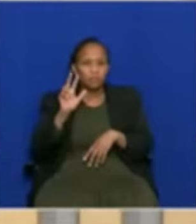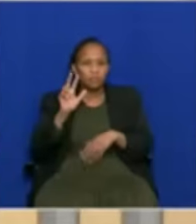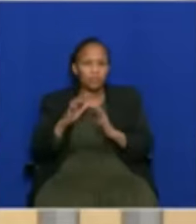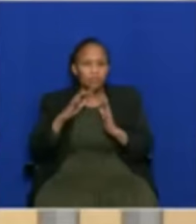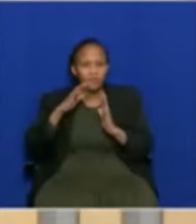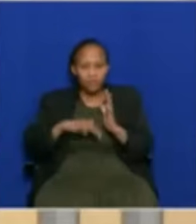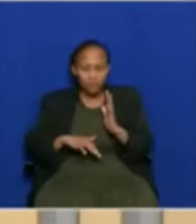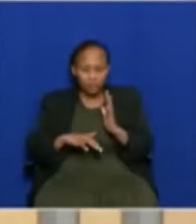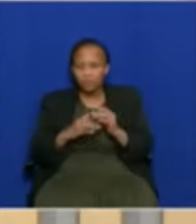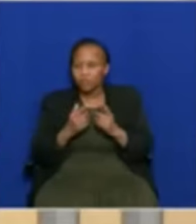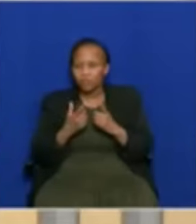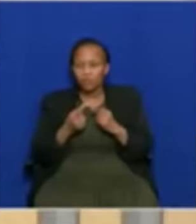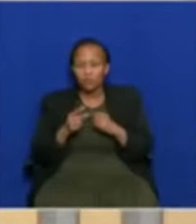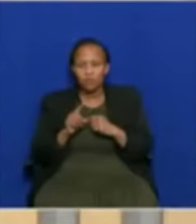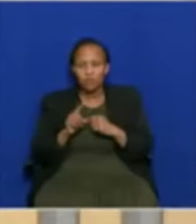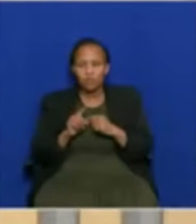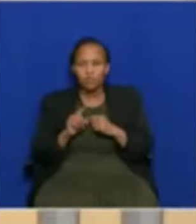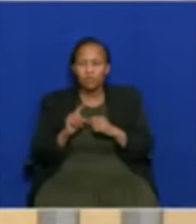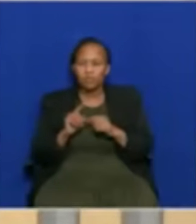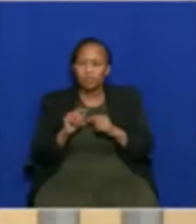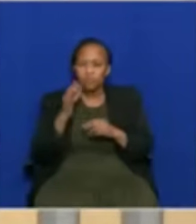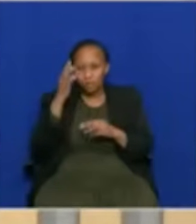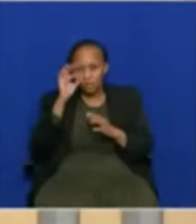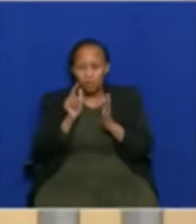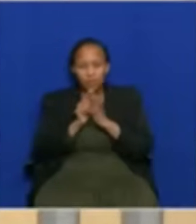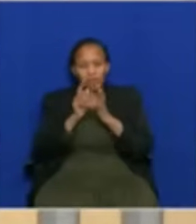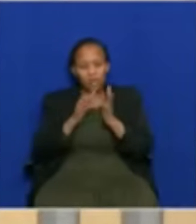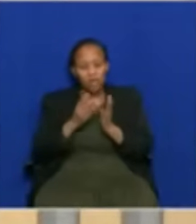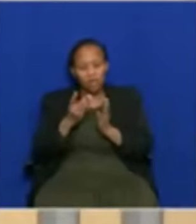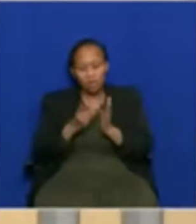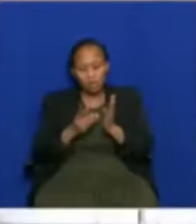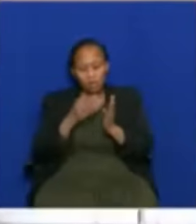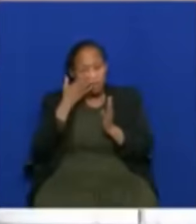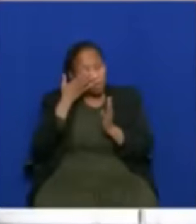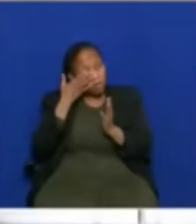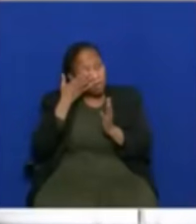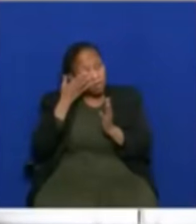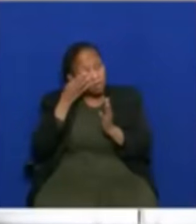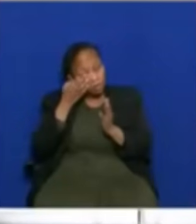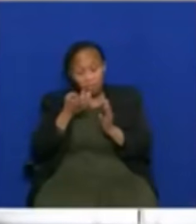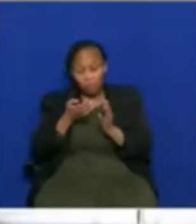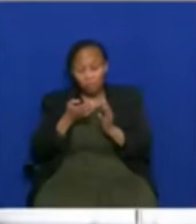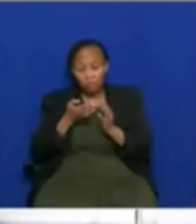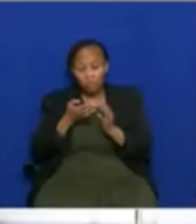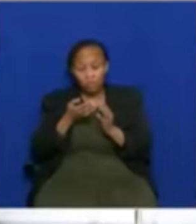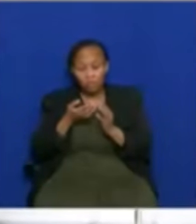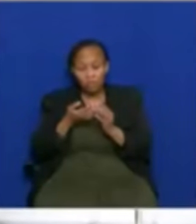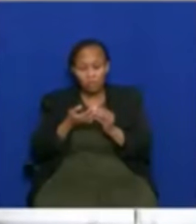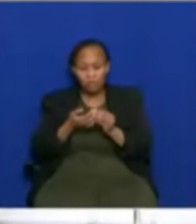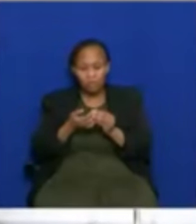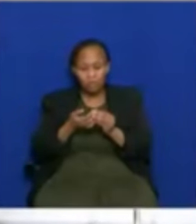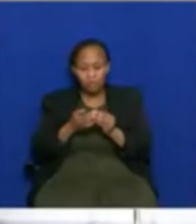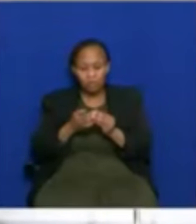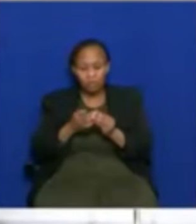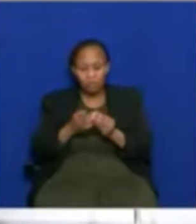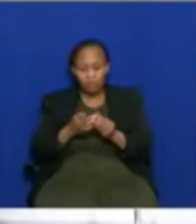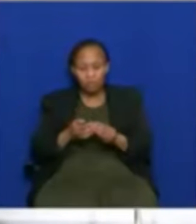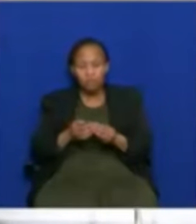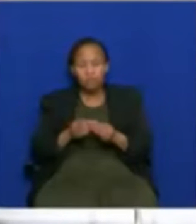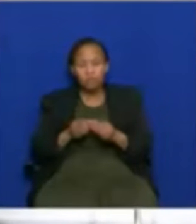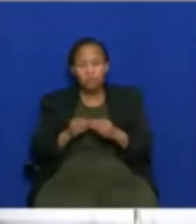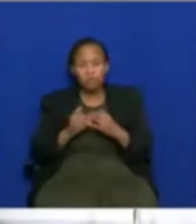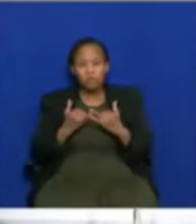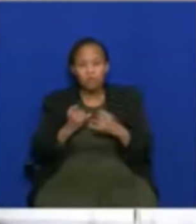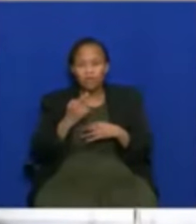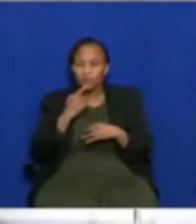that's there, as far as I'm concerned there. So you say, in this case, you annexed the draft